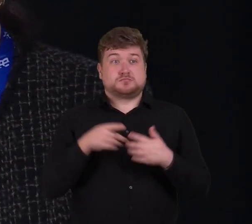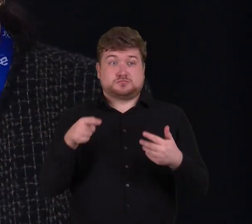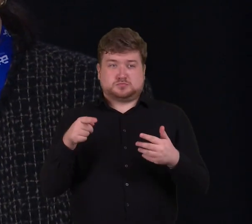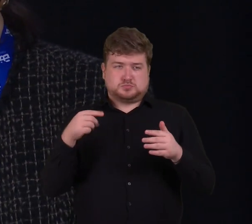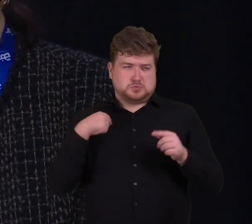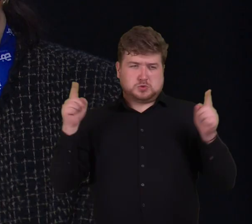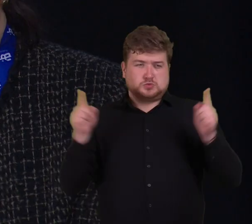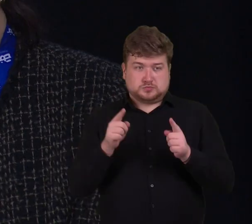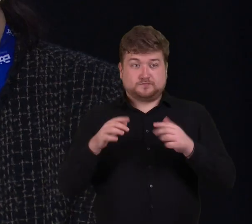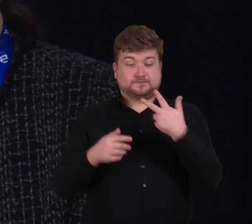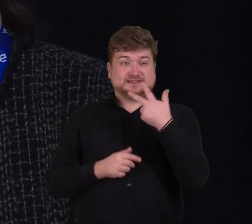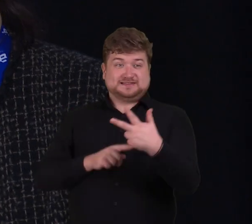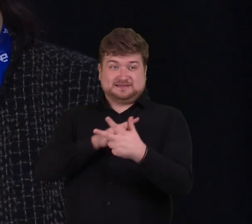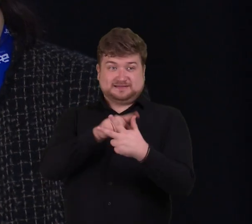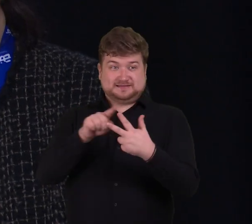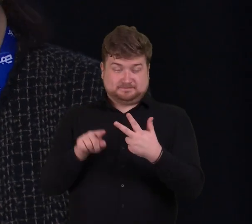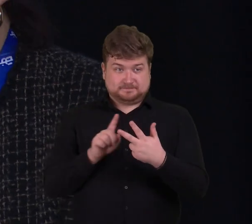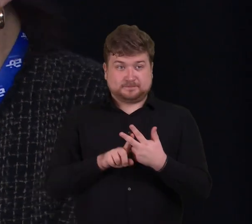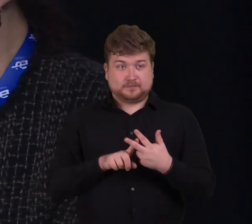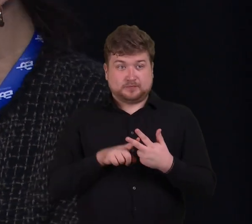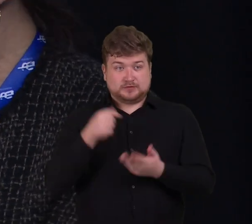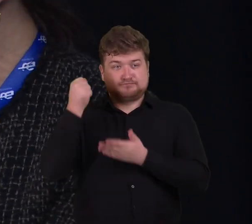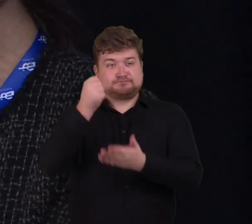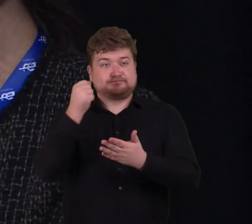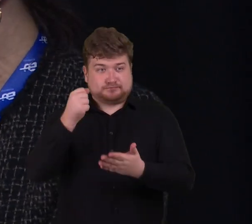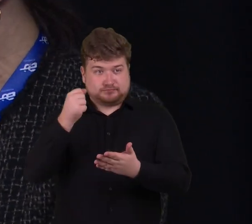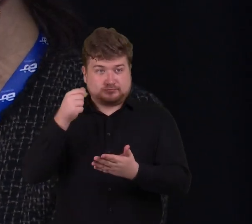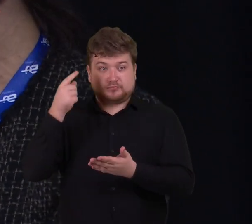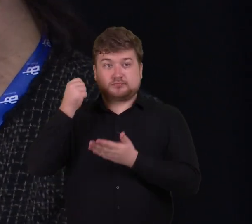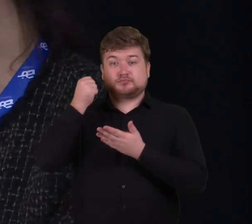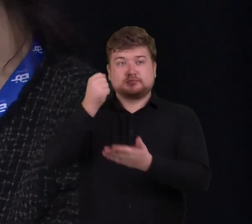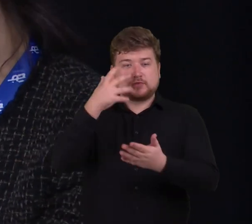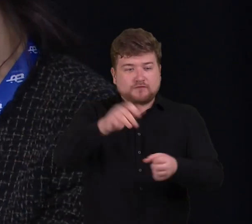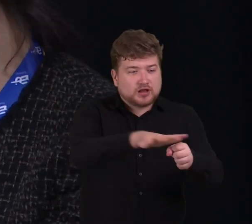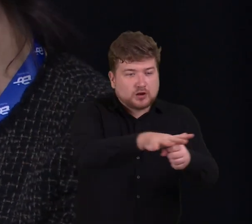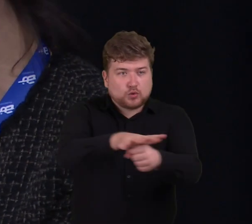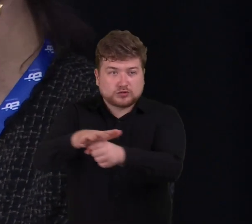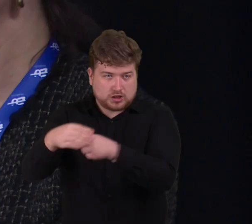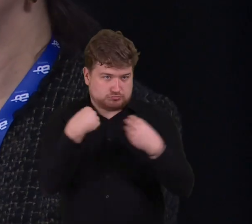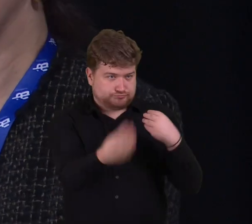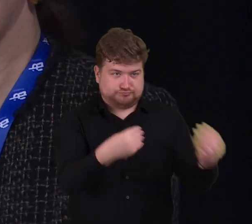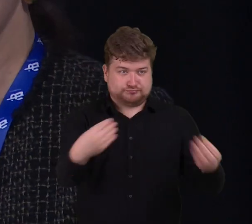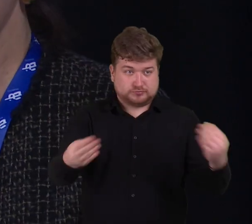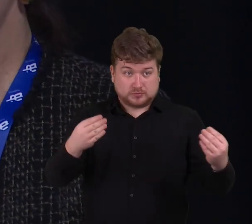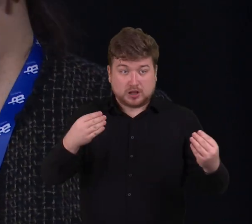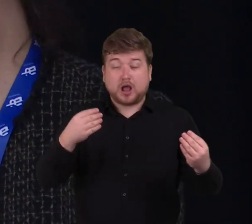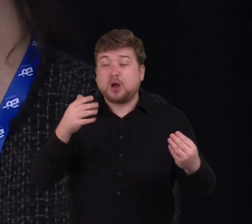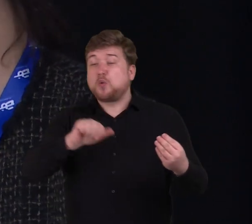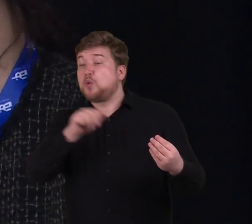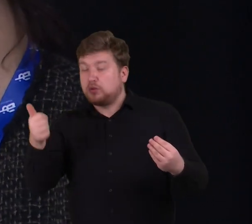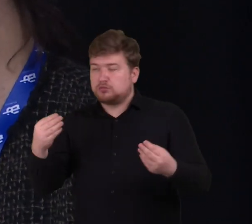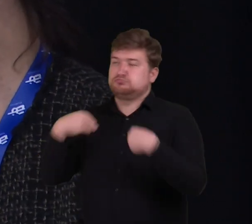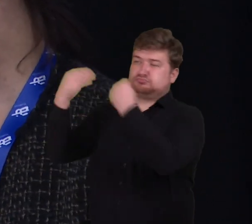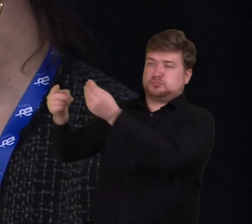management. And coordination is kept by the state and, as a matter of